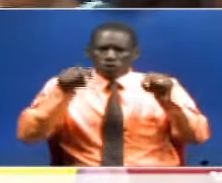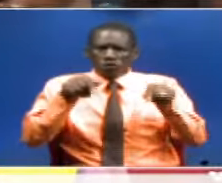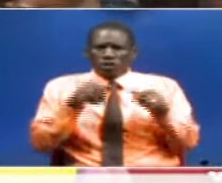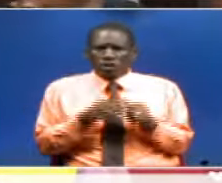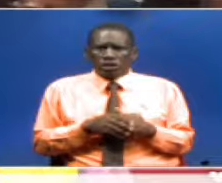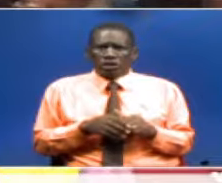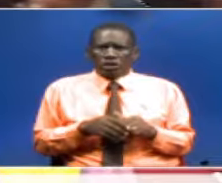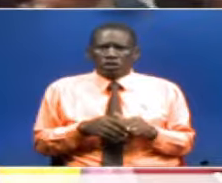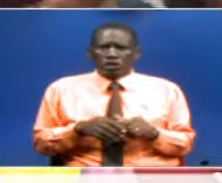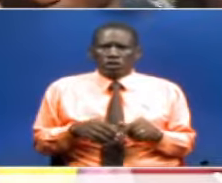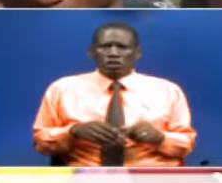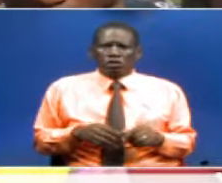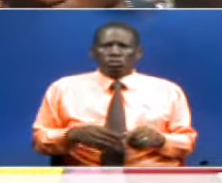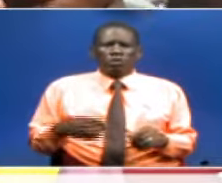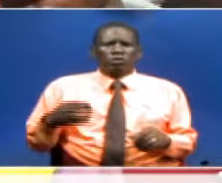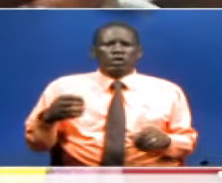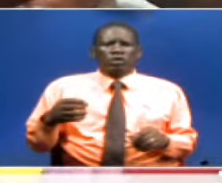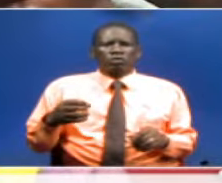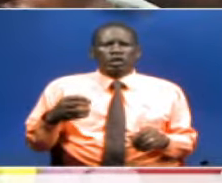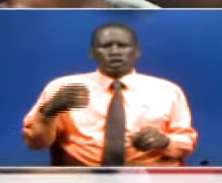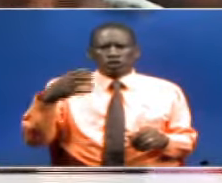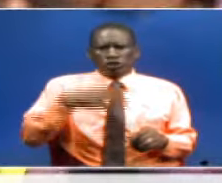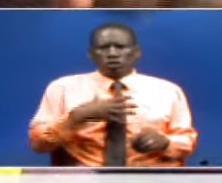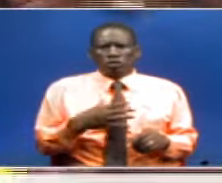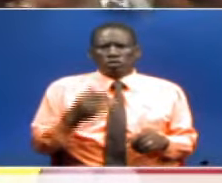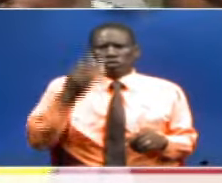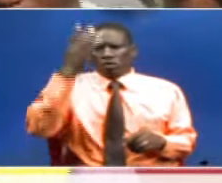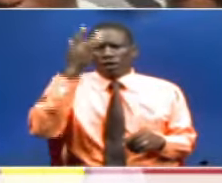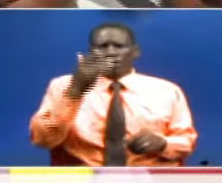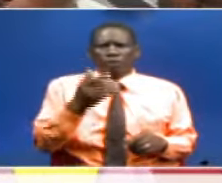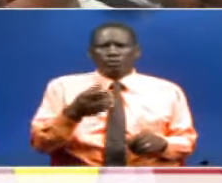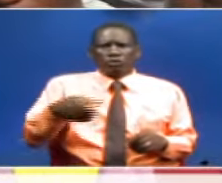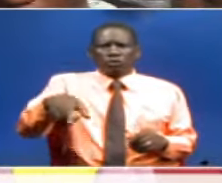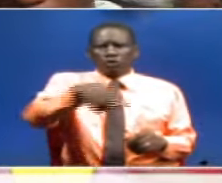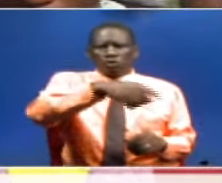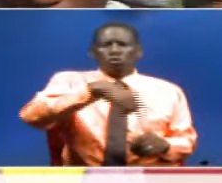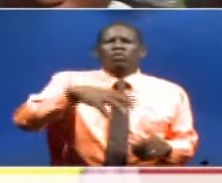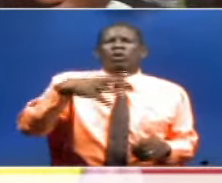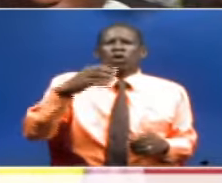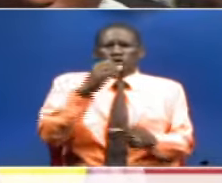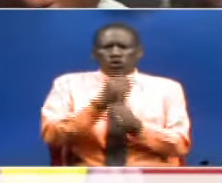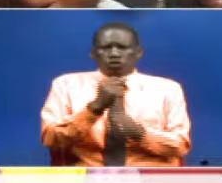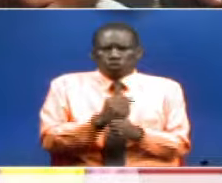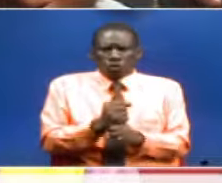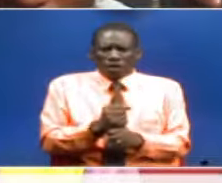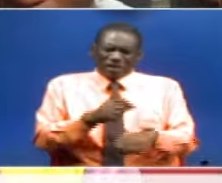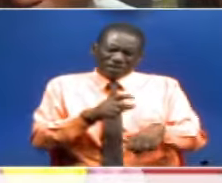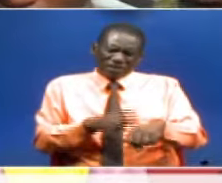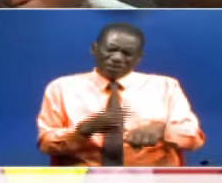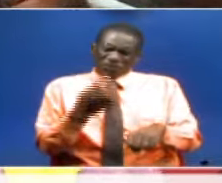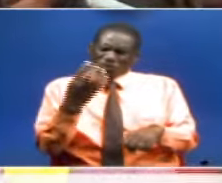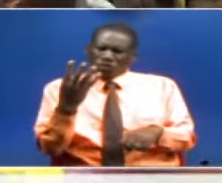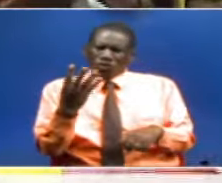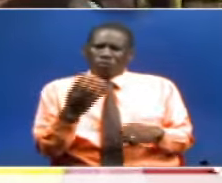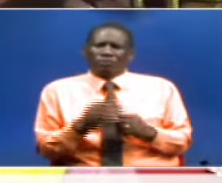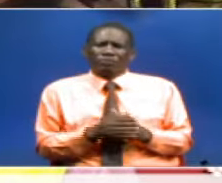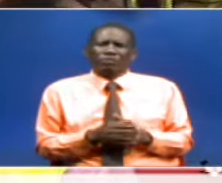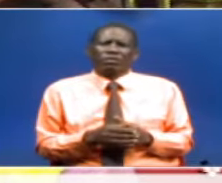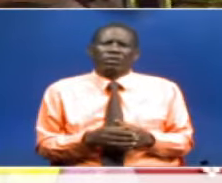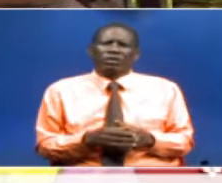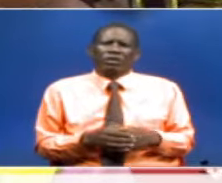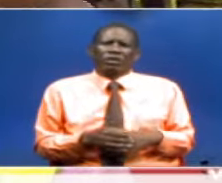sisi tumeona vitu mbaya sana kwa sababu tulikuwa tunaendekea kasi tunatoka saa 10.